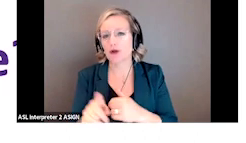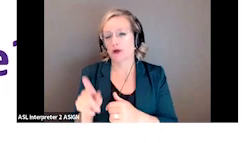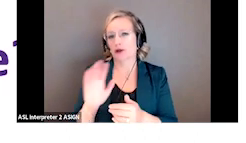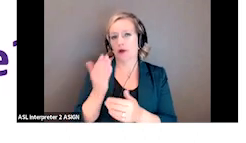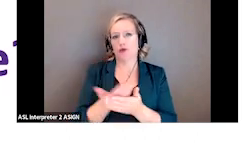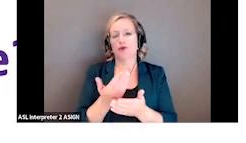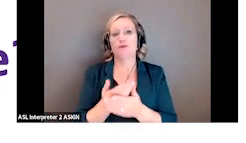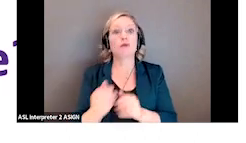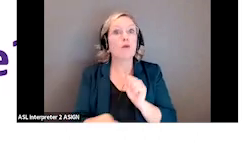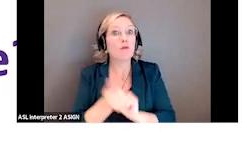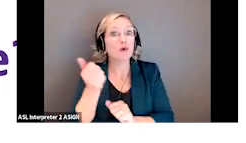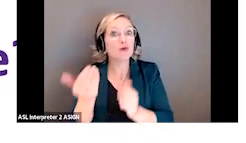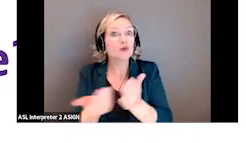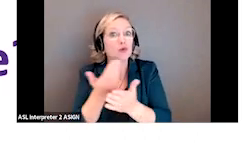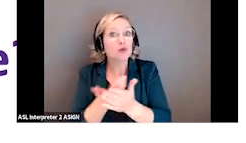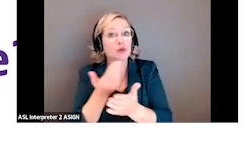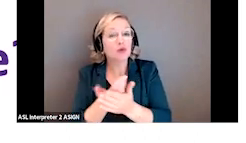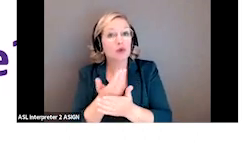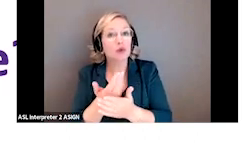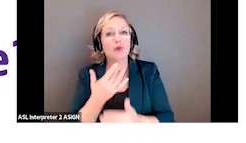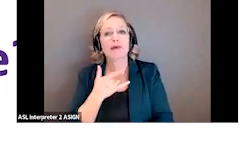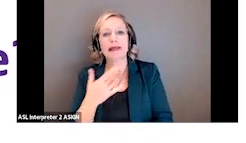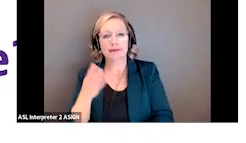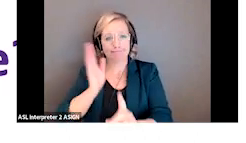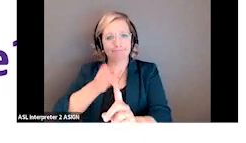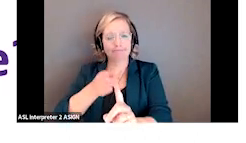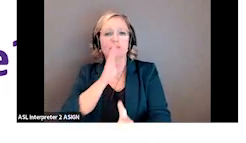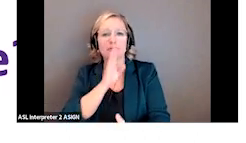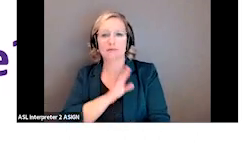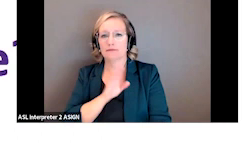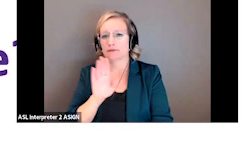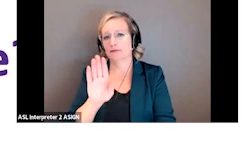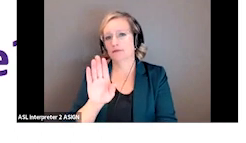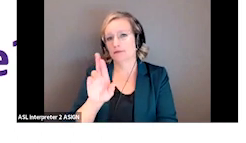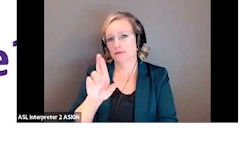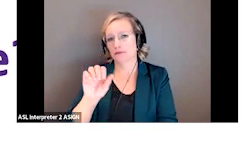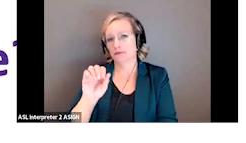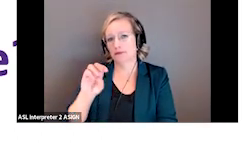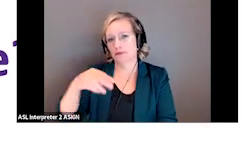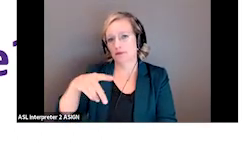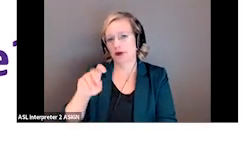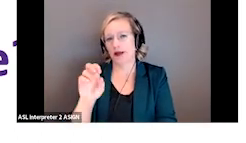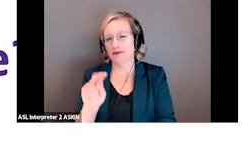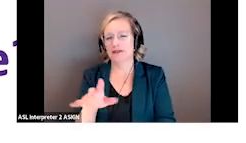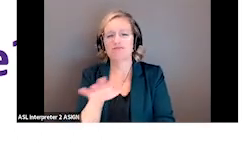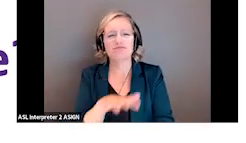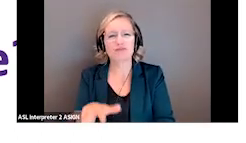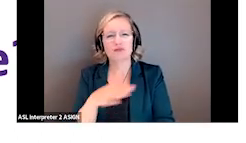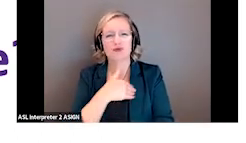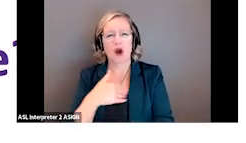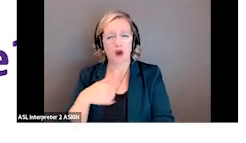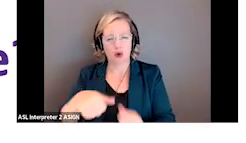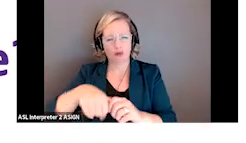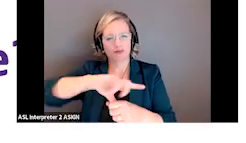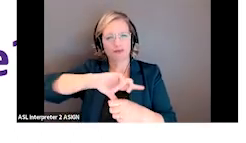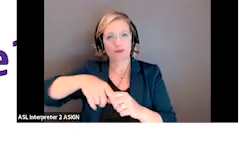in Canada are going to go to Brampton, right around Toronto. And the reason for that is I think there's 7,